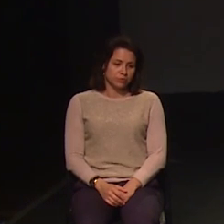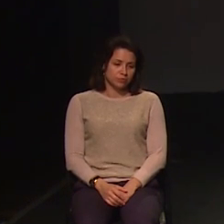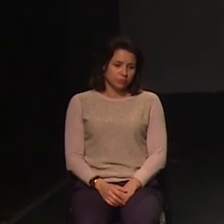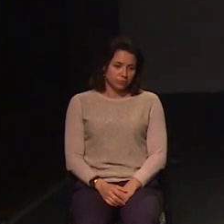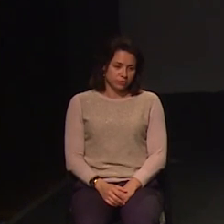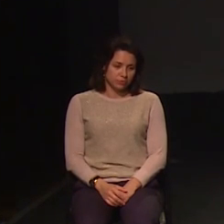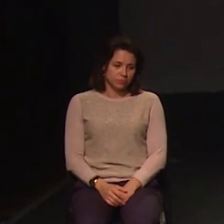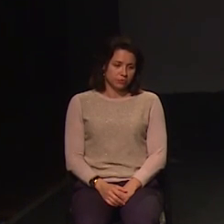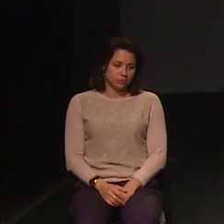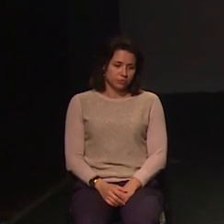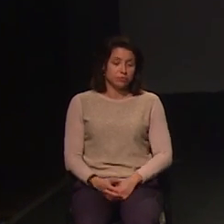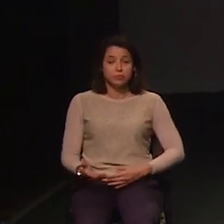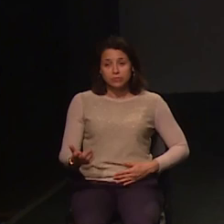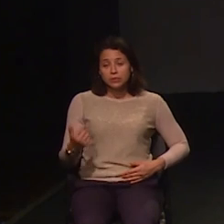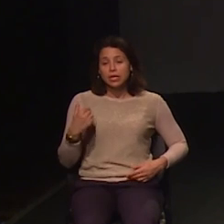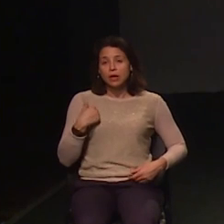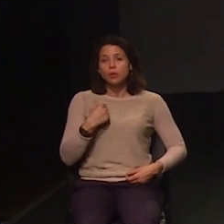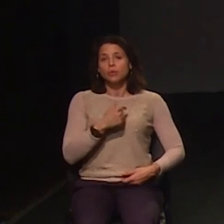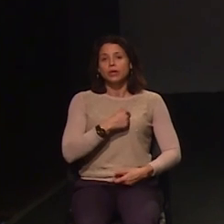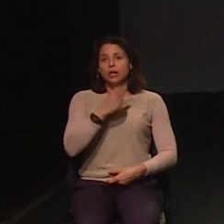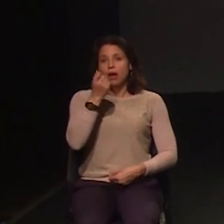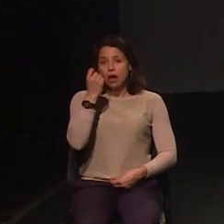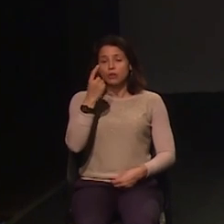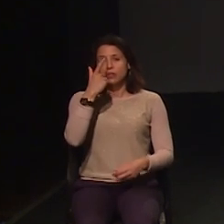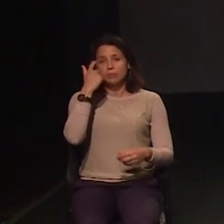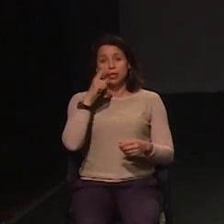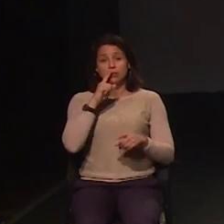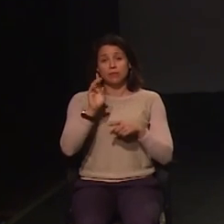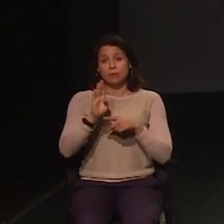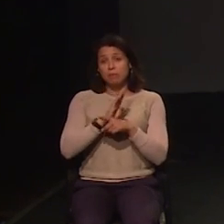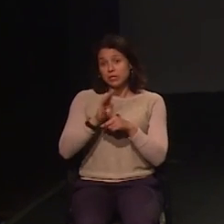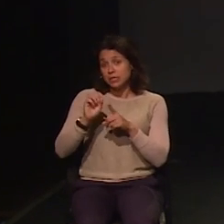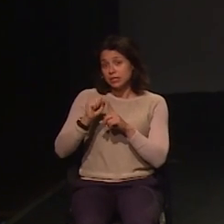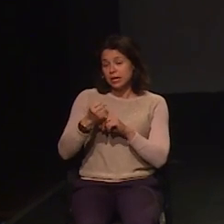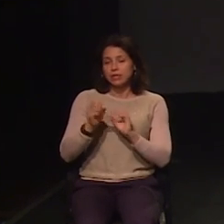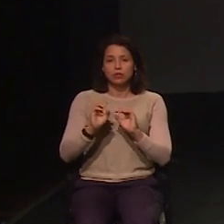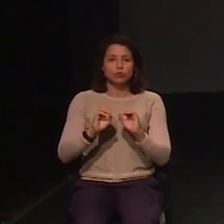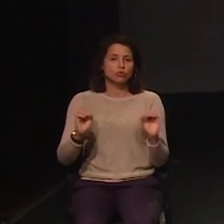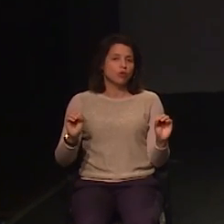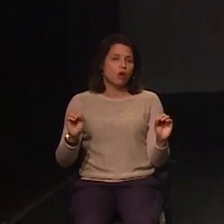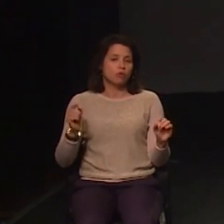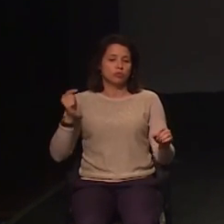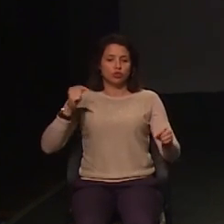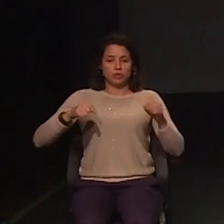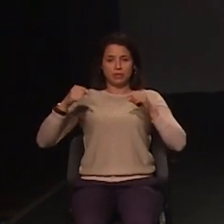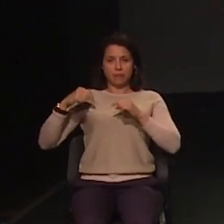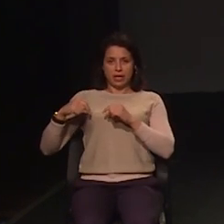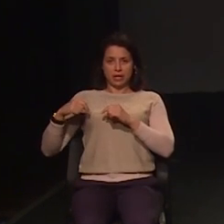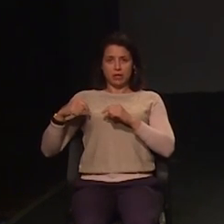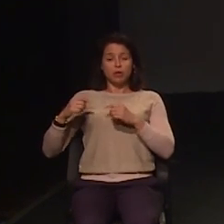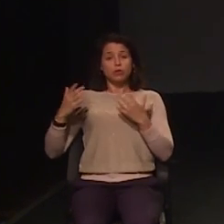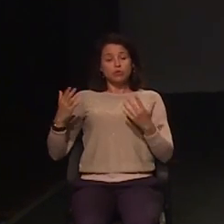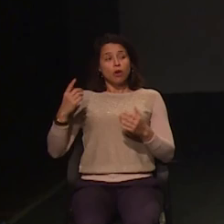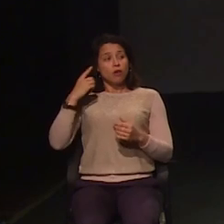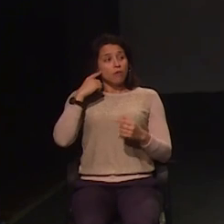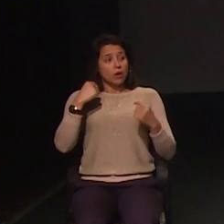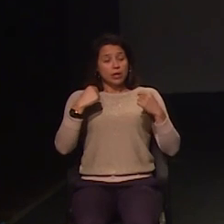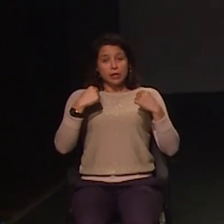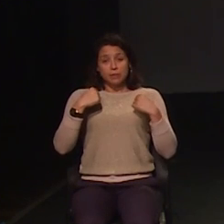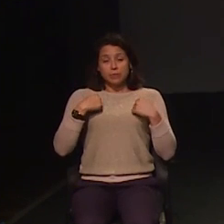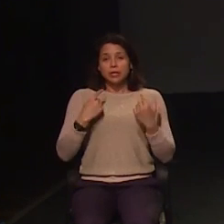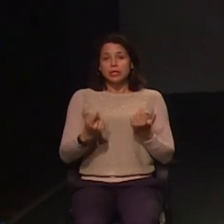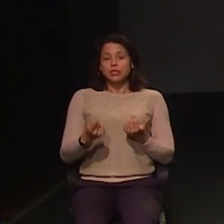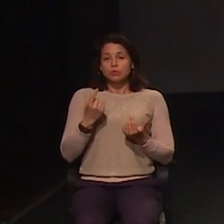reason than because of the business case, that there is no turning back. So in fact, that is one of the things to me that